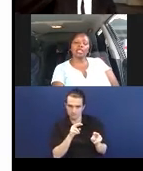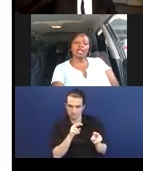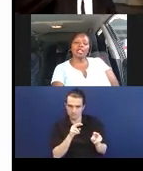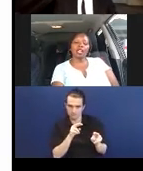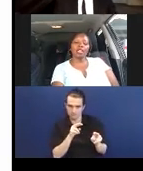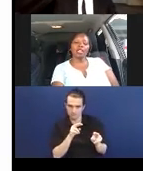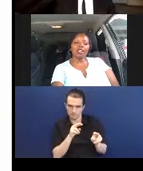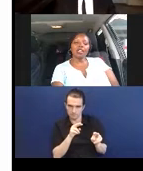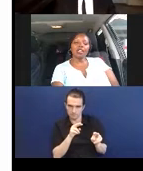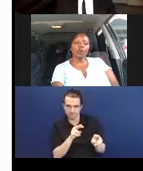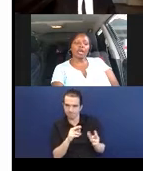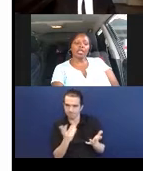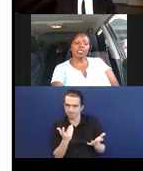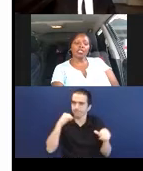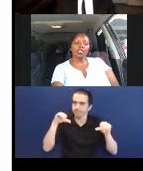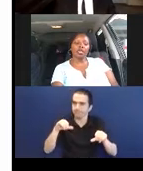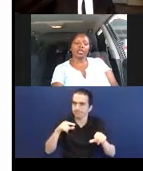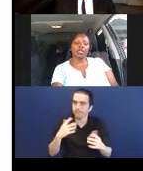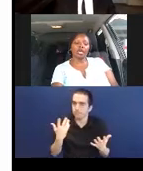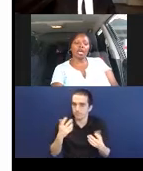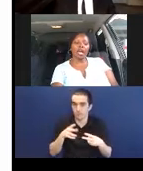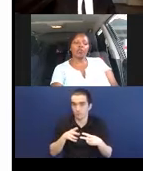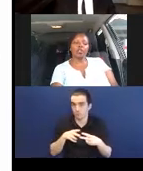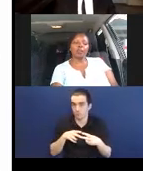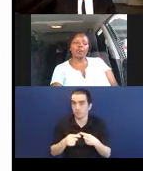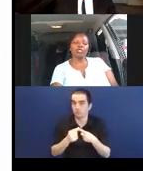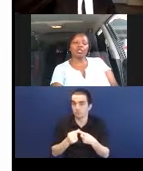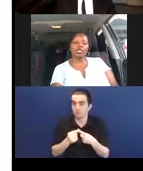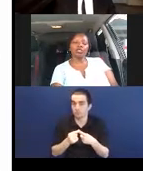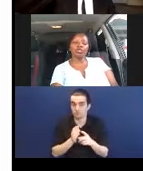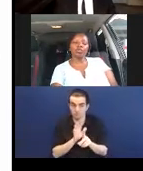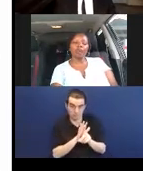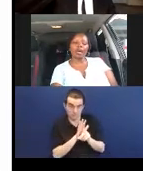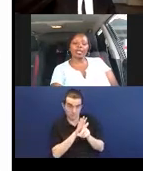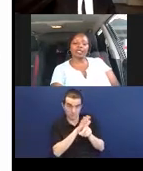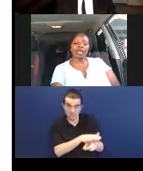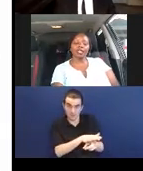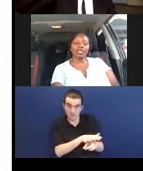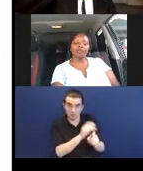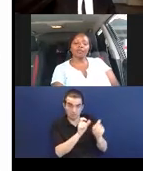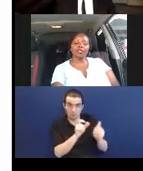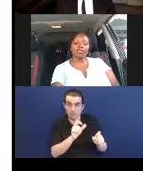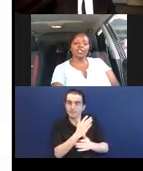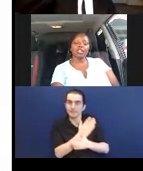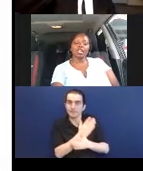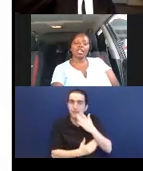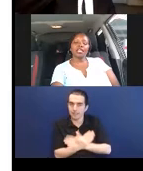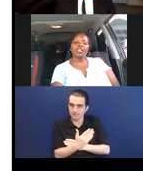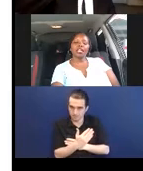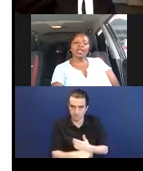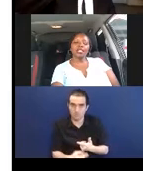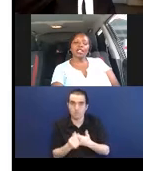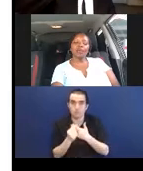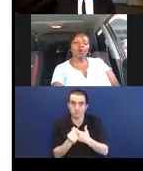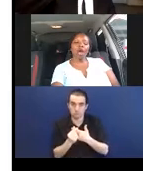assess the inner workings of the human mind, and when the person does not pass the assessment,